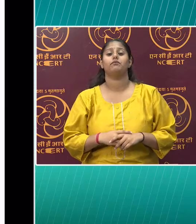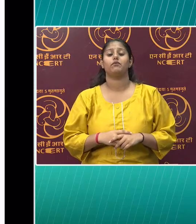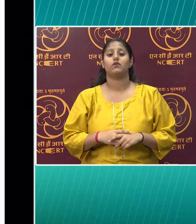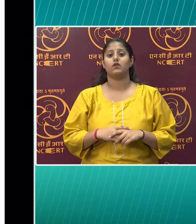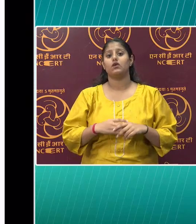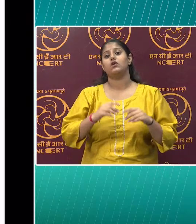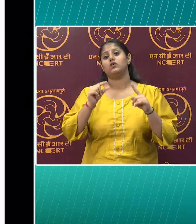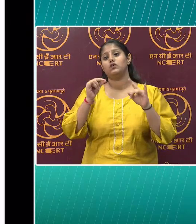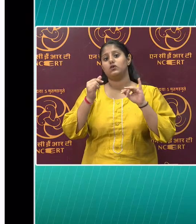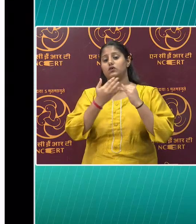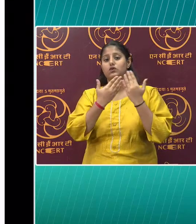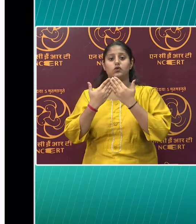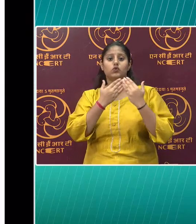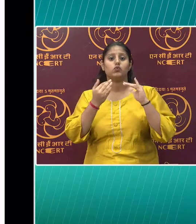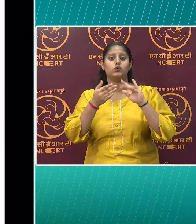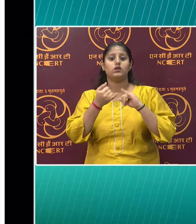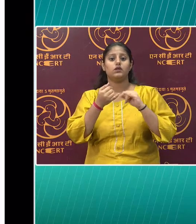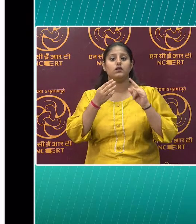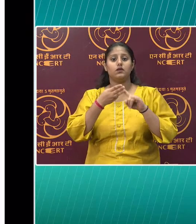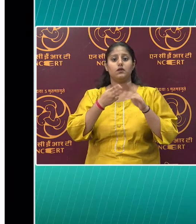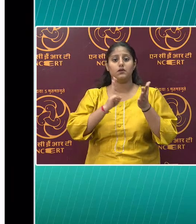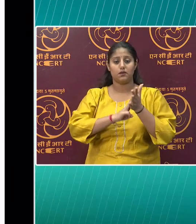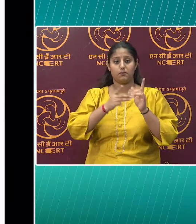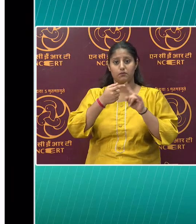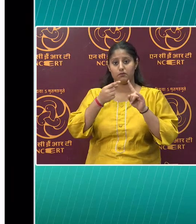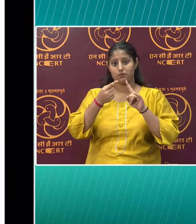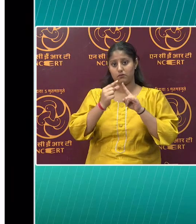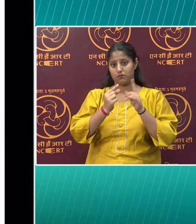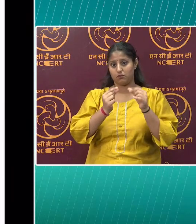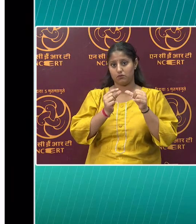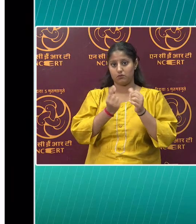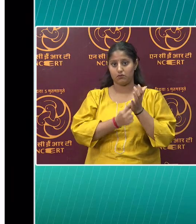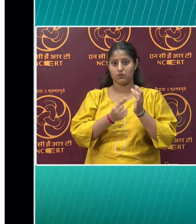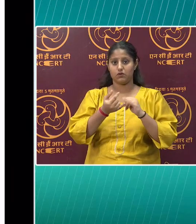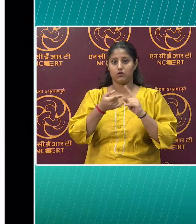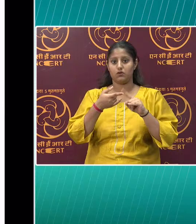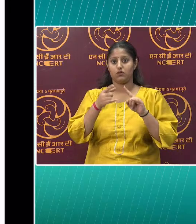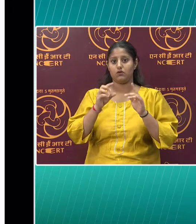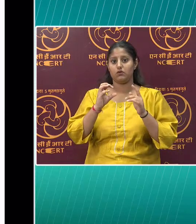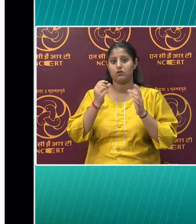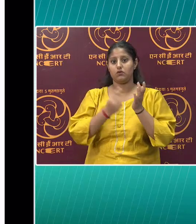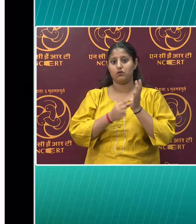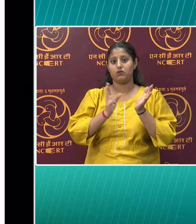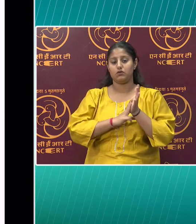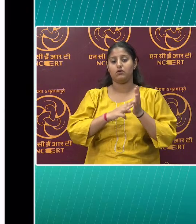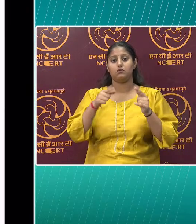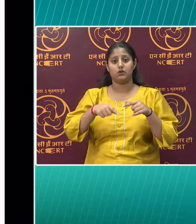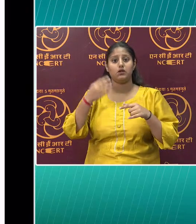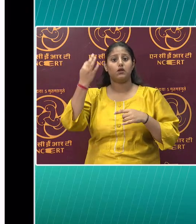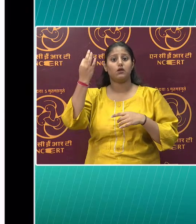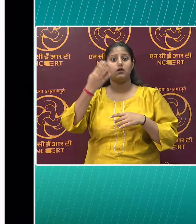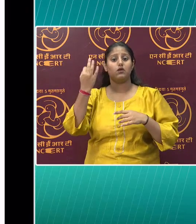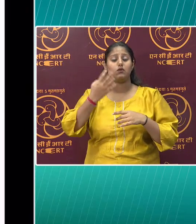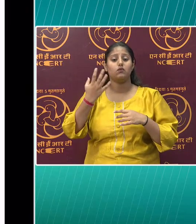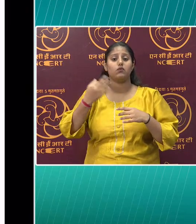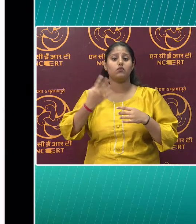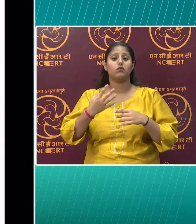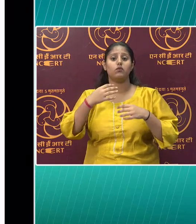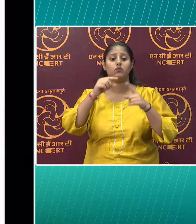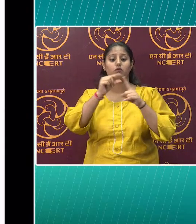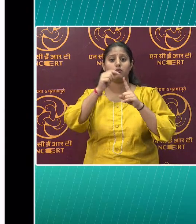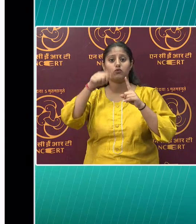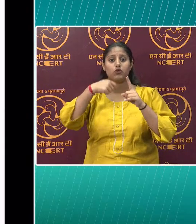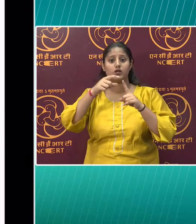school museum. Now I'm happy to tell you that Chhattisgarh has modified this particular